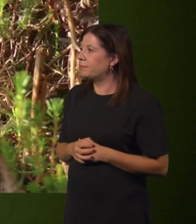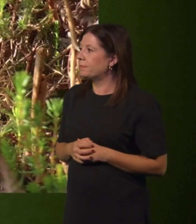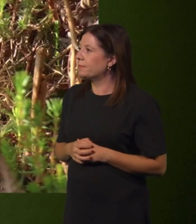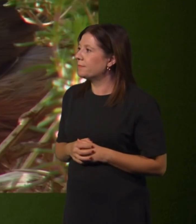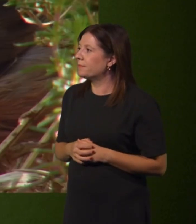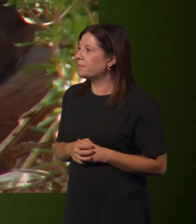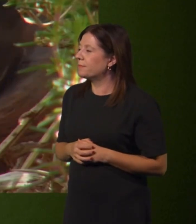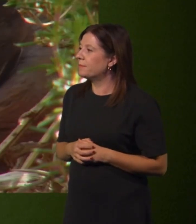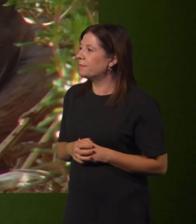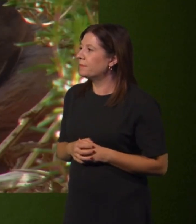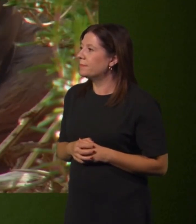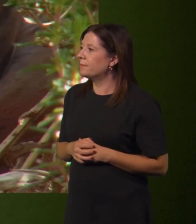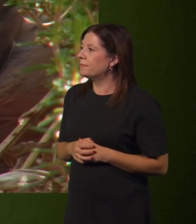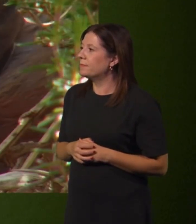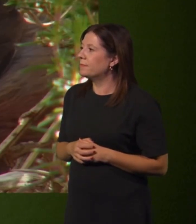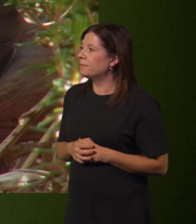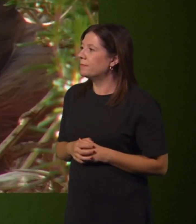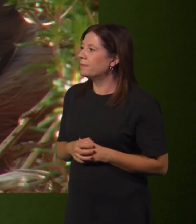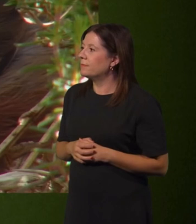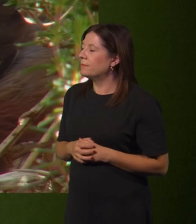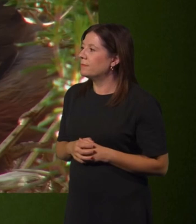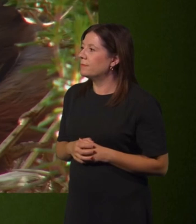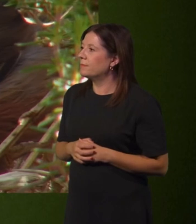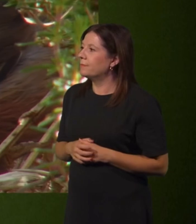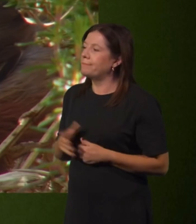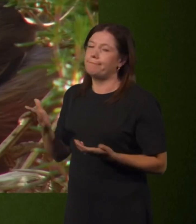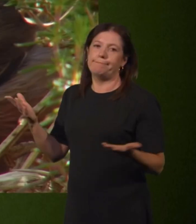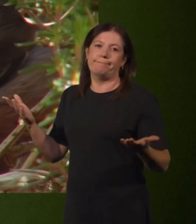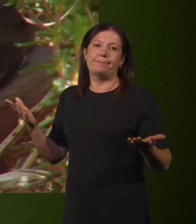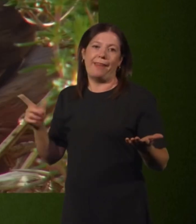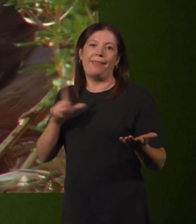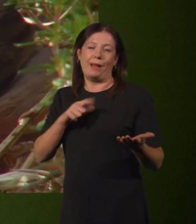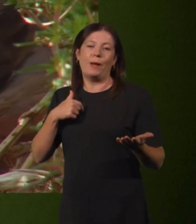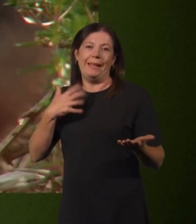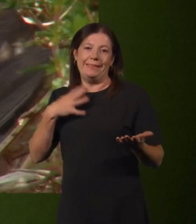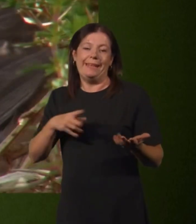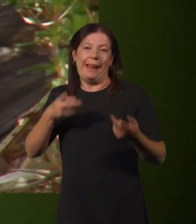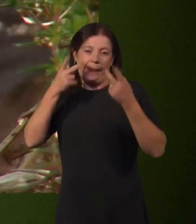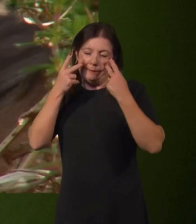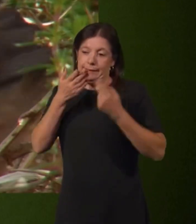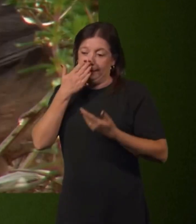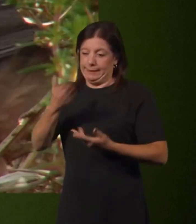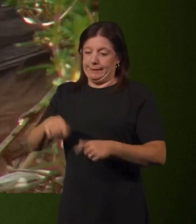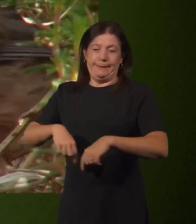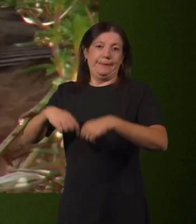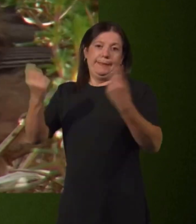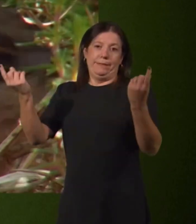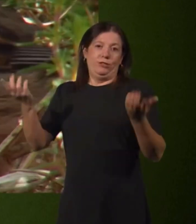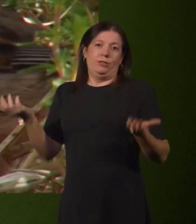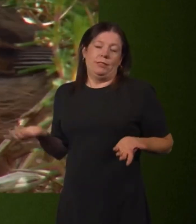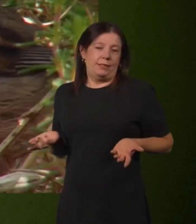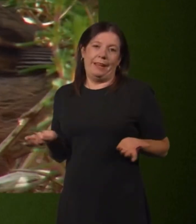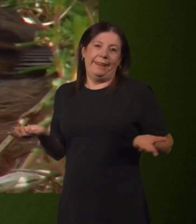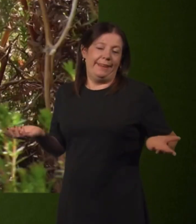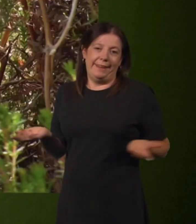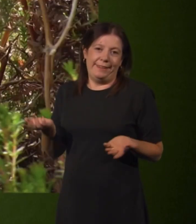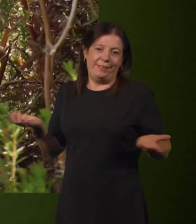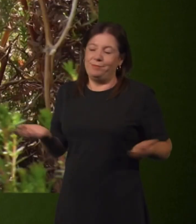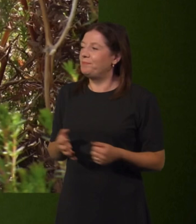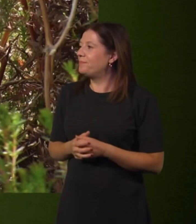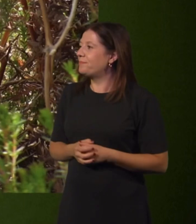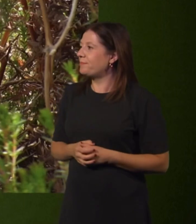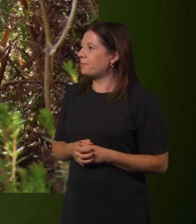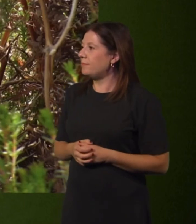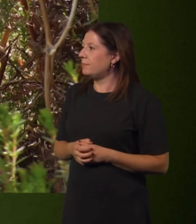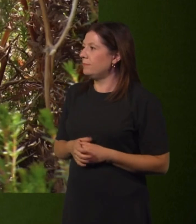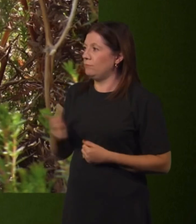in here, and you can see, yeah, look, there we are. That's why I should go to that high street retailer of optical devices. And there